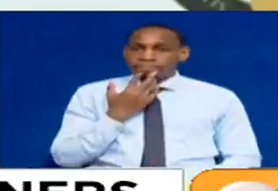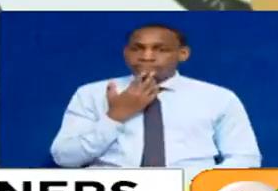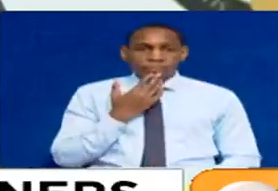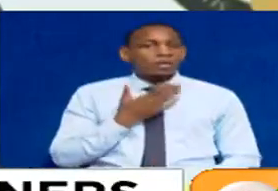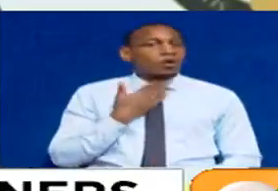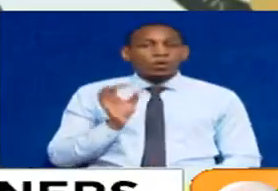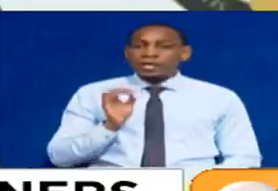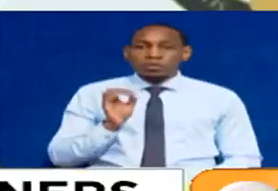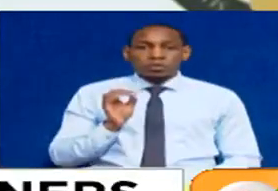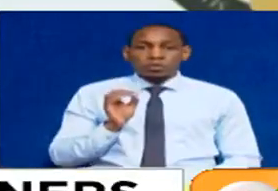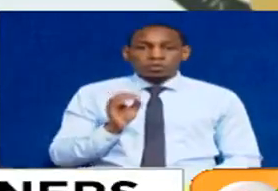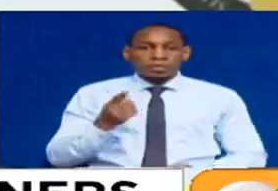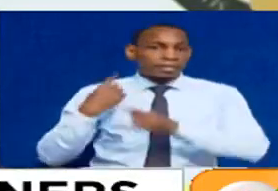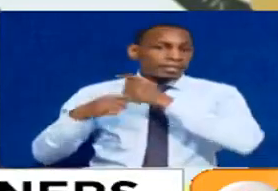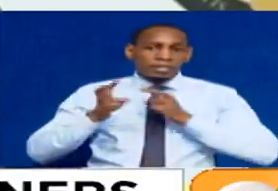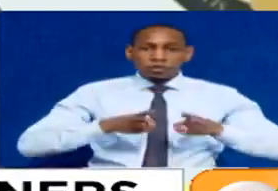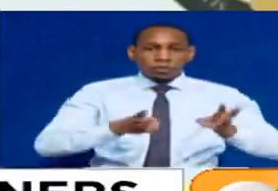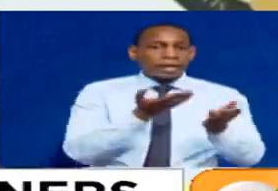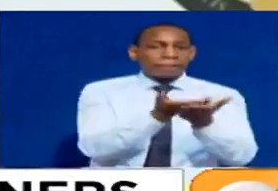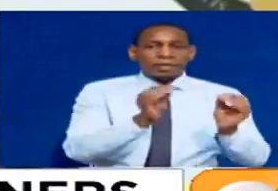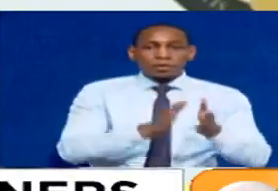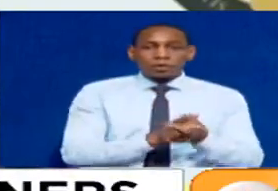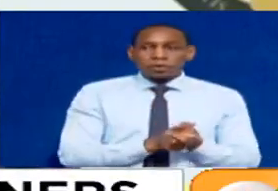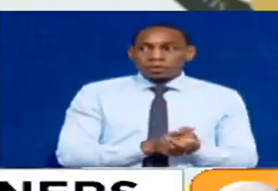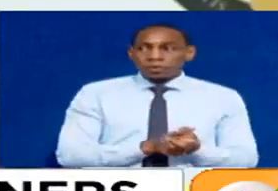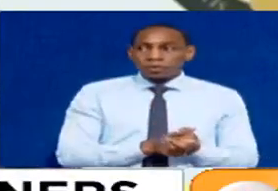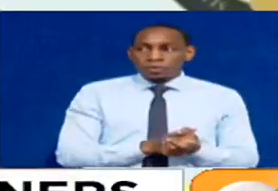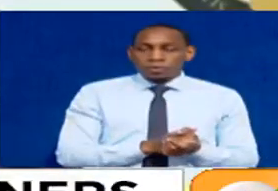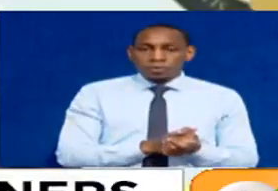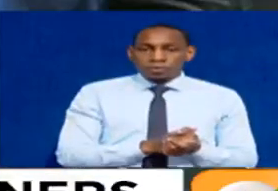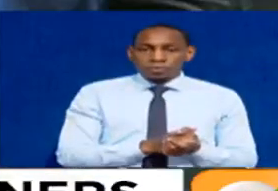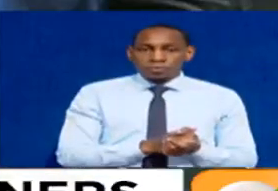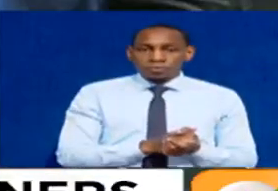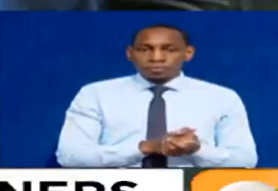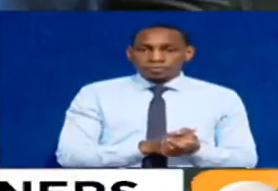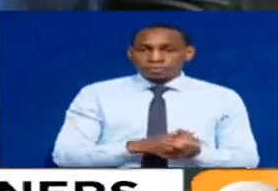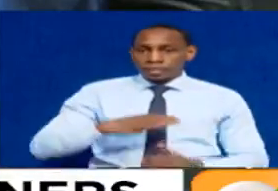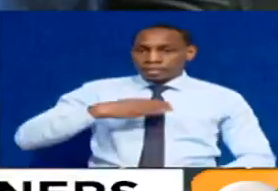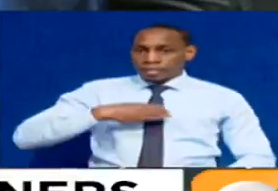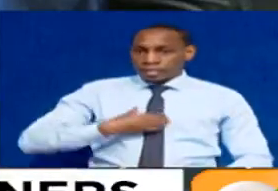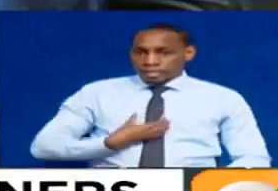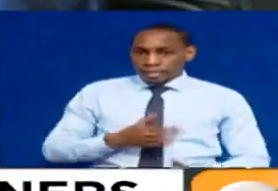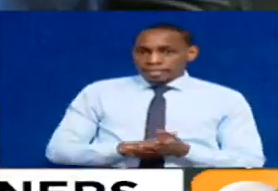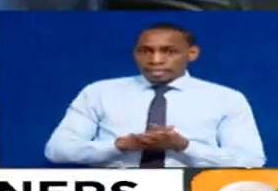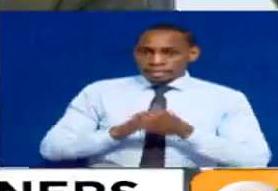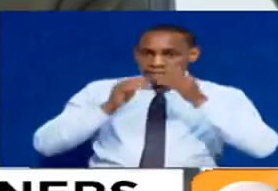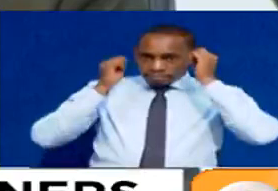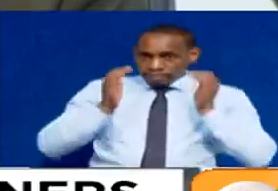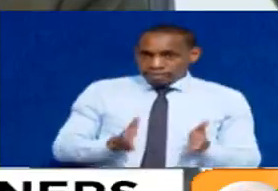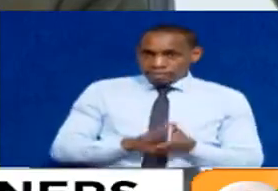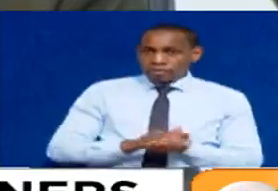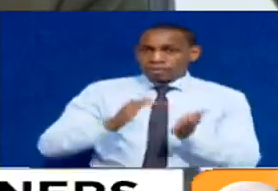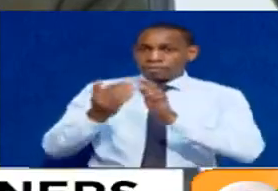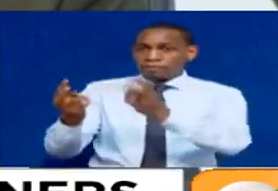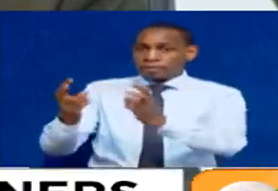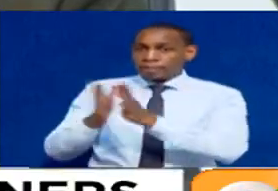they did not want to do the conventional way. They had not applied for accreditation at that time. I don't know whether they have done. Retired Colonel Saeed Khamees, who